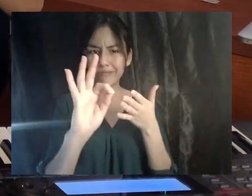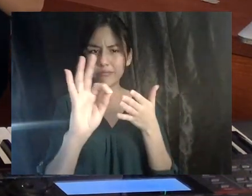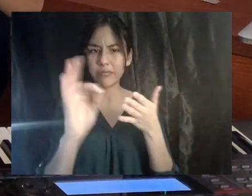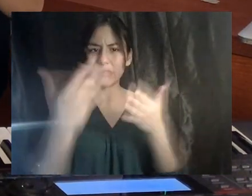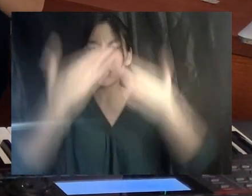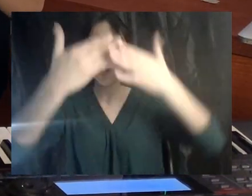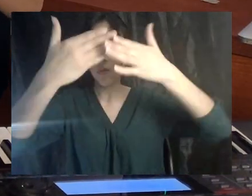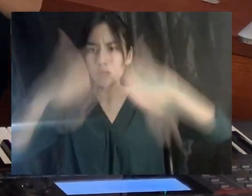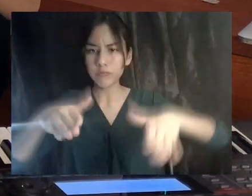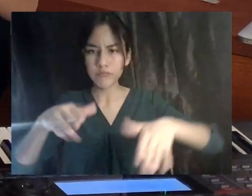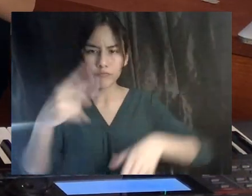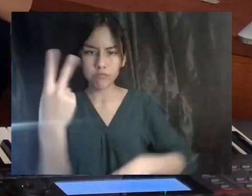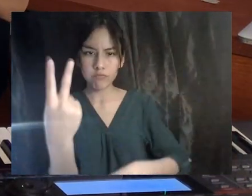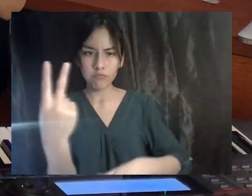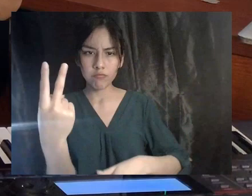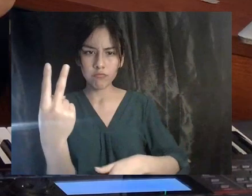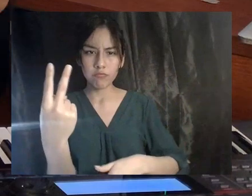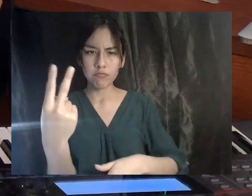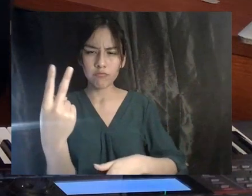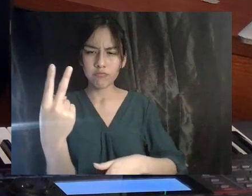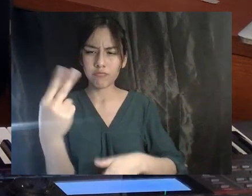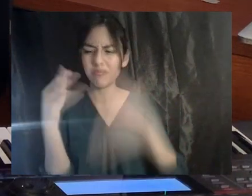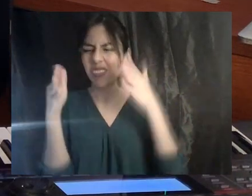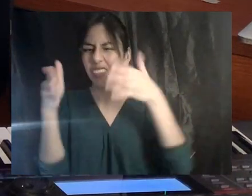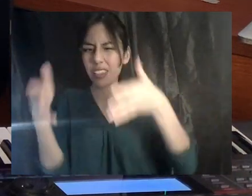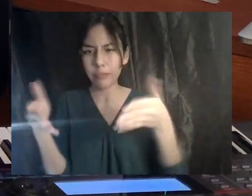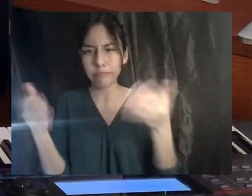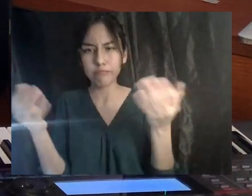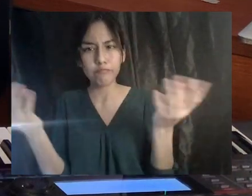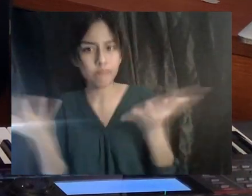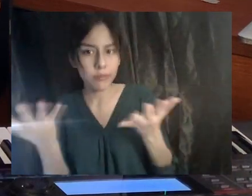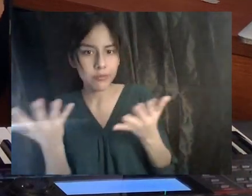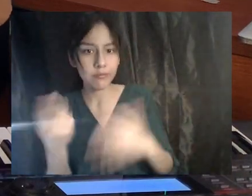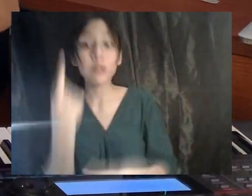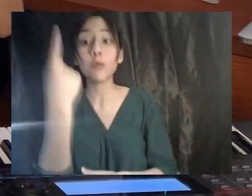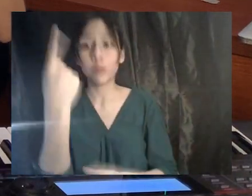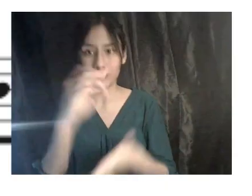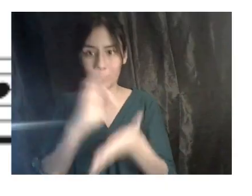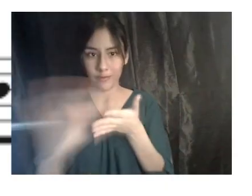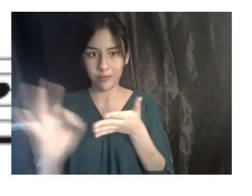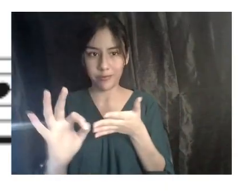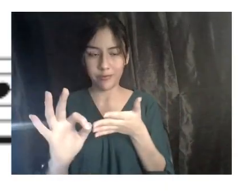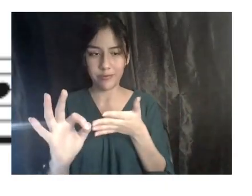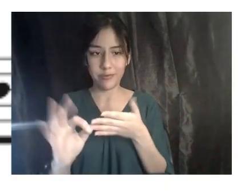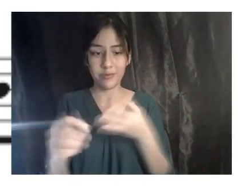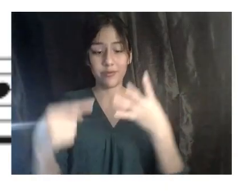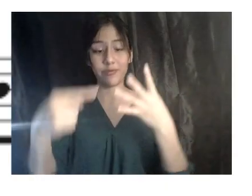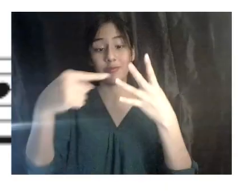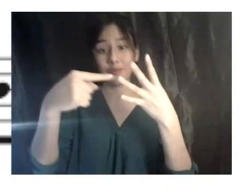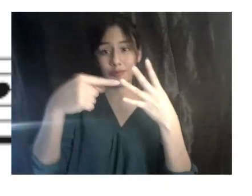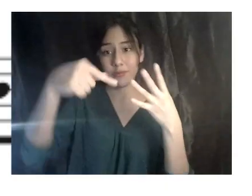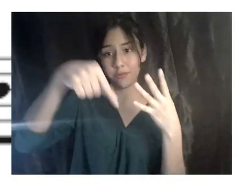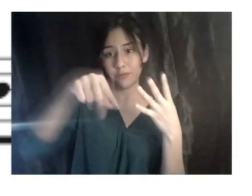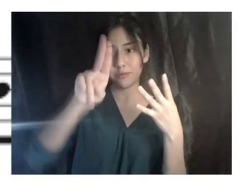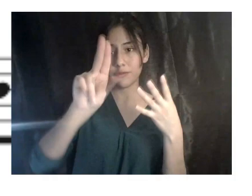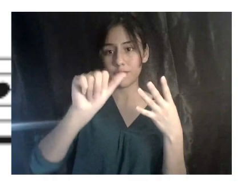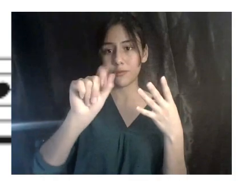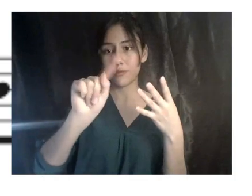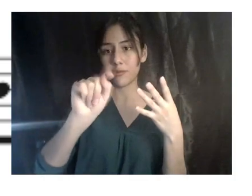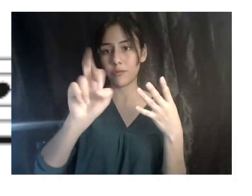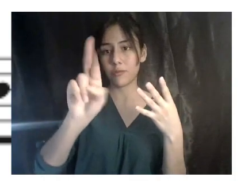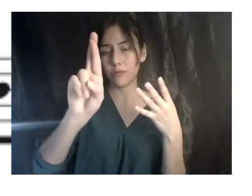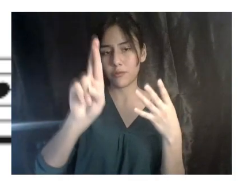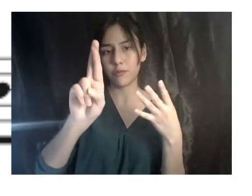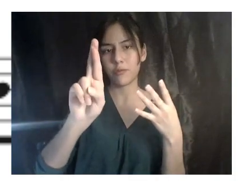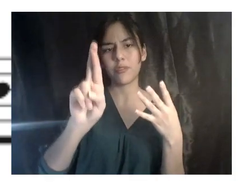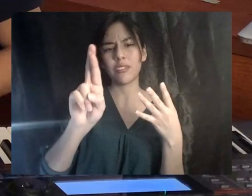that right down the middle, I'm left with 1 beat. This is my quarter note. Now,